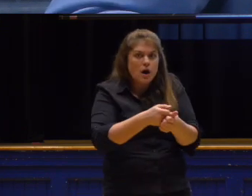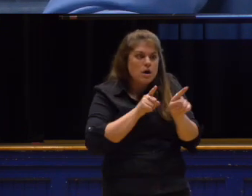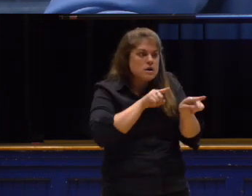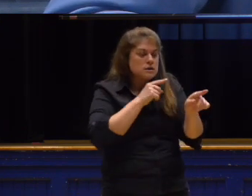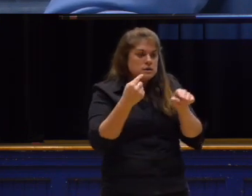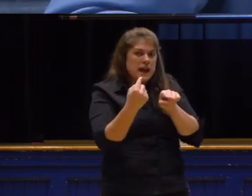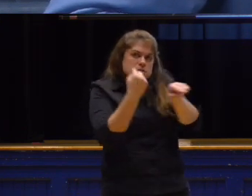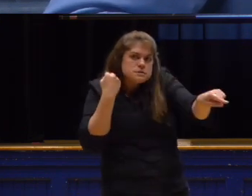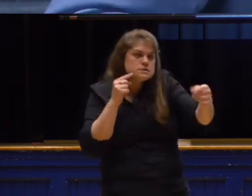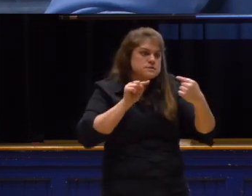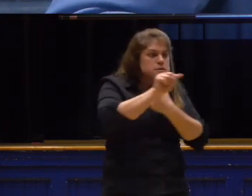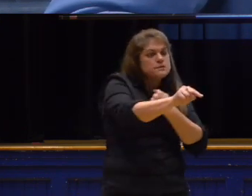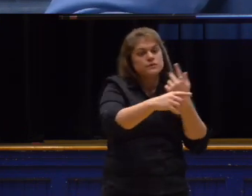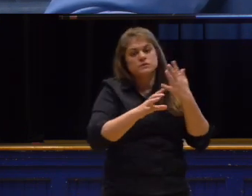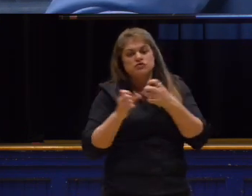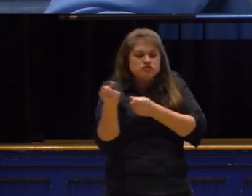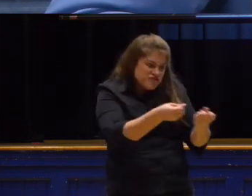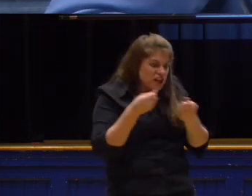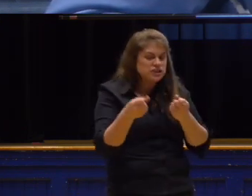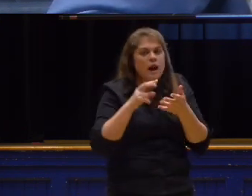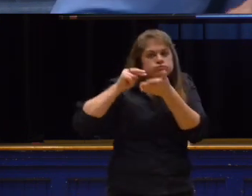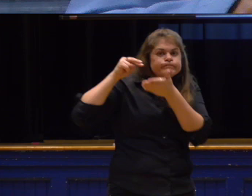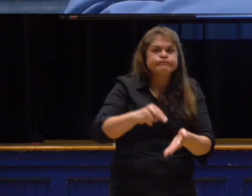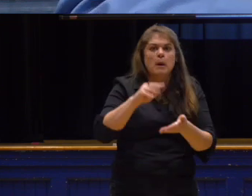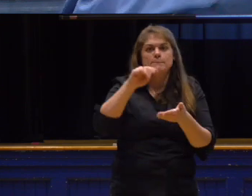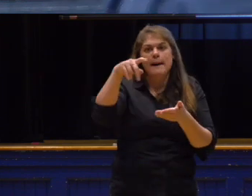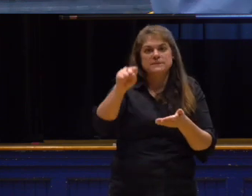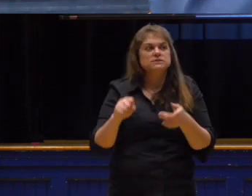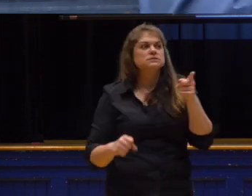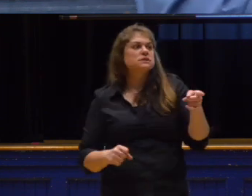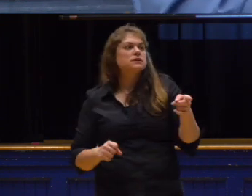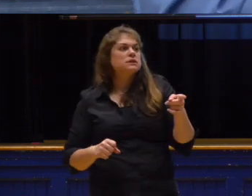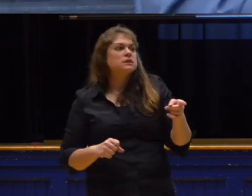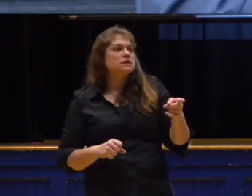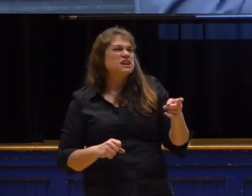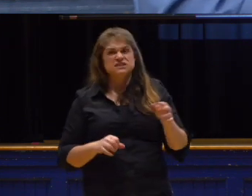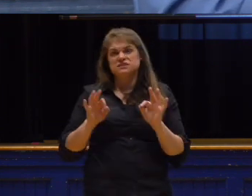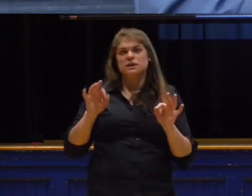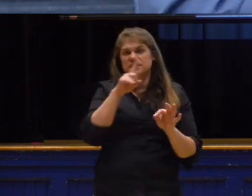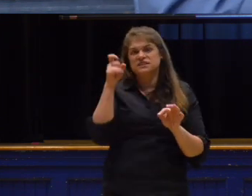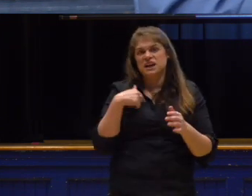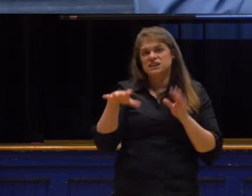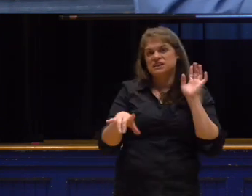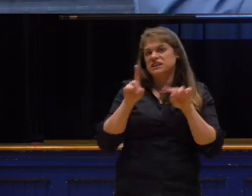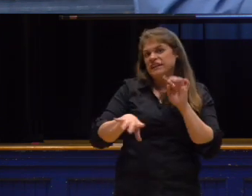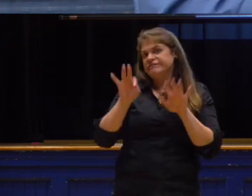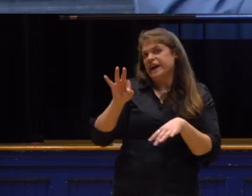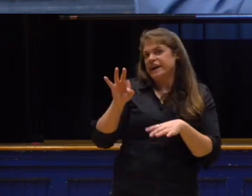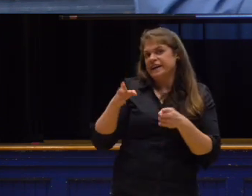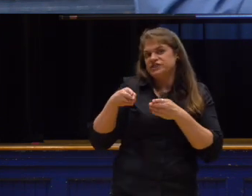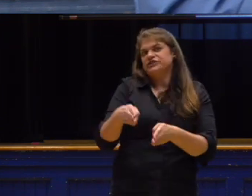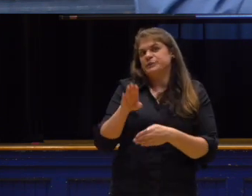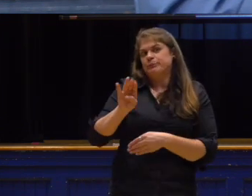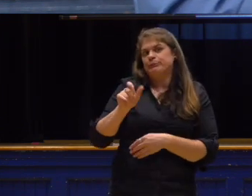the directions to be able to do it. But there is, Brian, there's going to be a big learning curve for a lot of people. I'd like to figure that, but I can't find Burlington on this